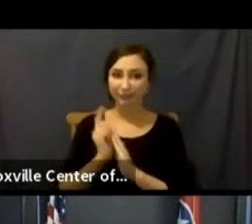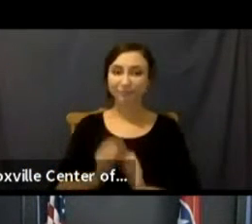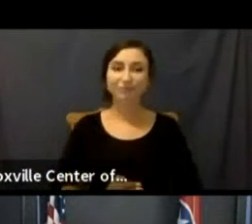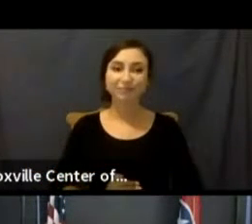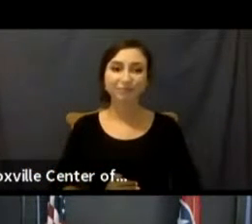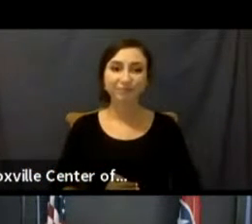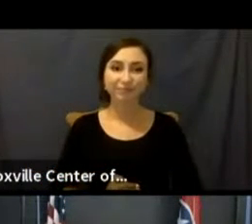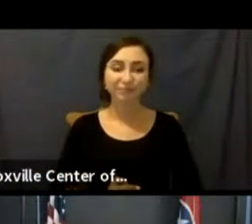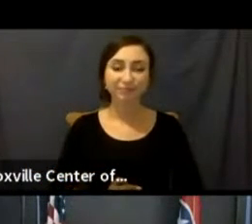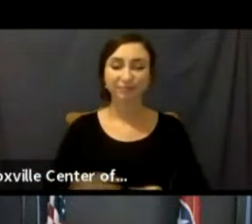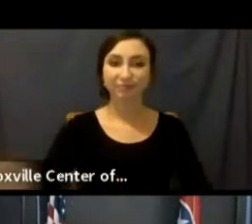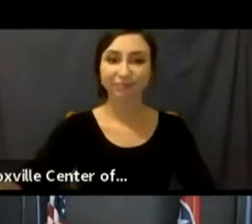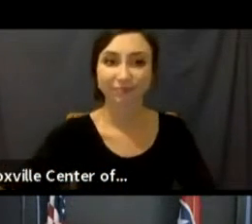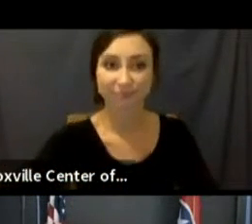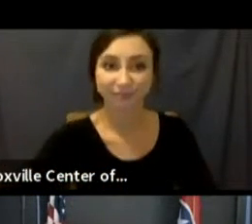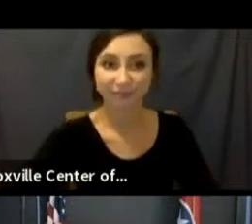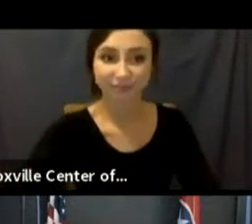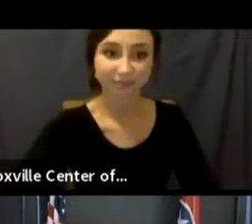please.